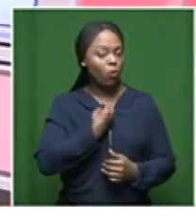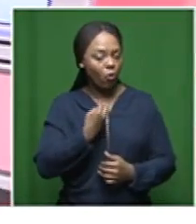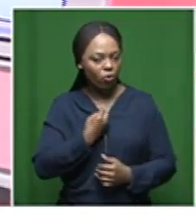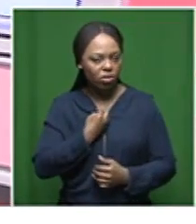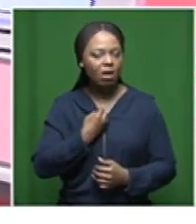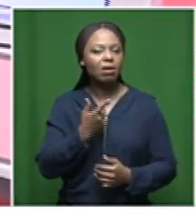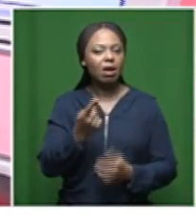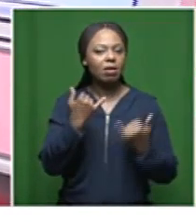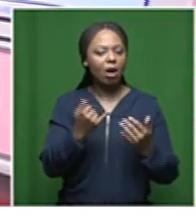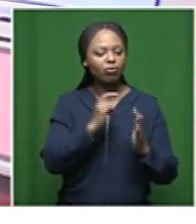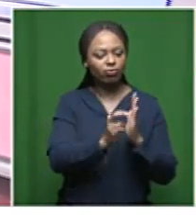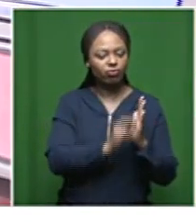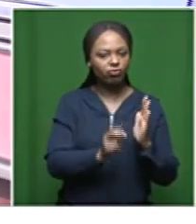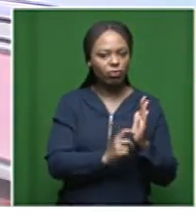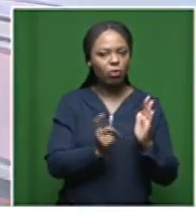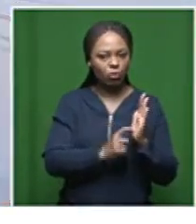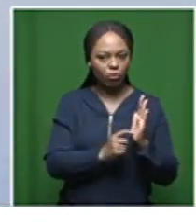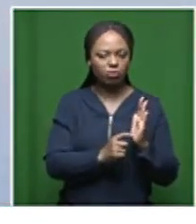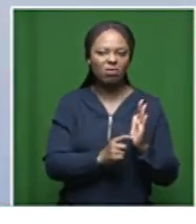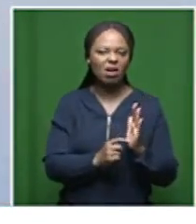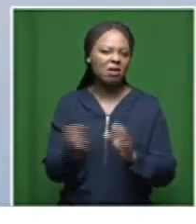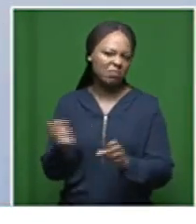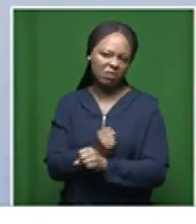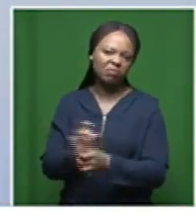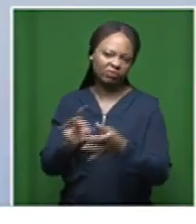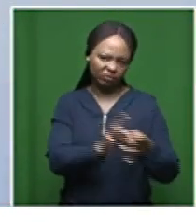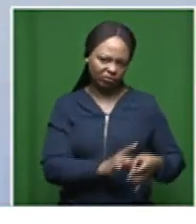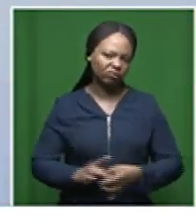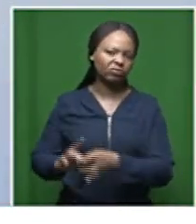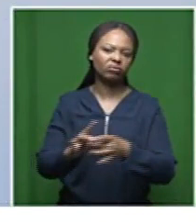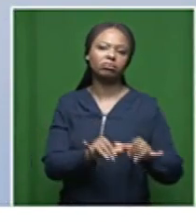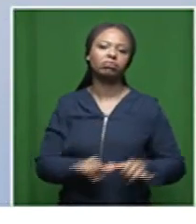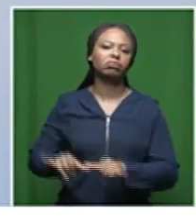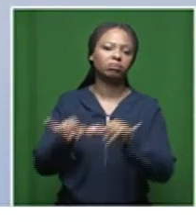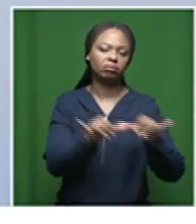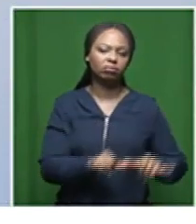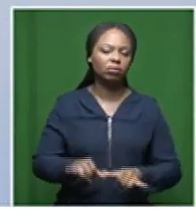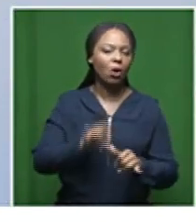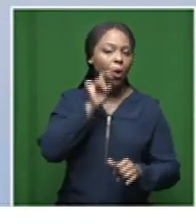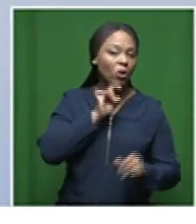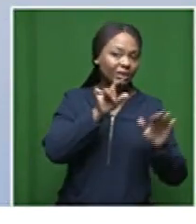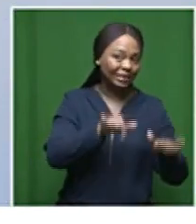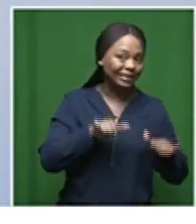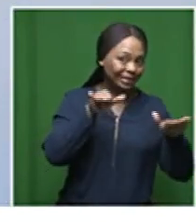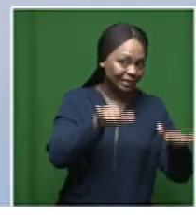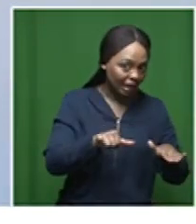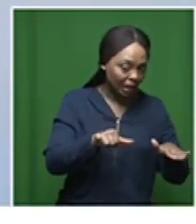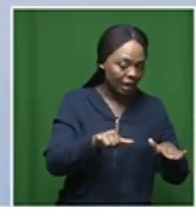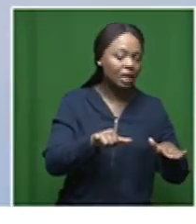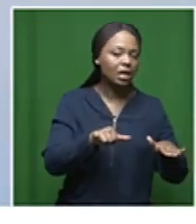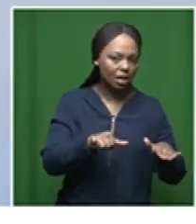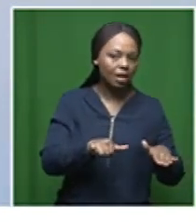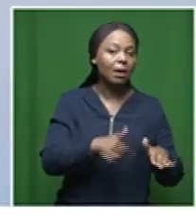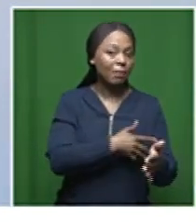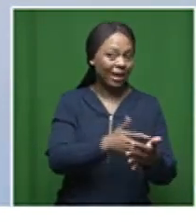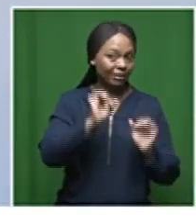criteria is identical to everyone else. So they need to be of age 16 or above. They need to